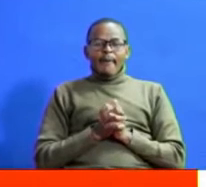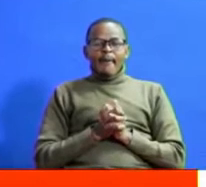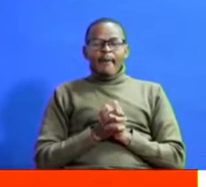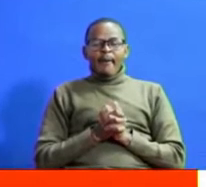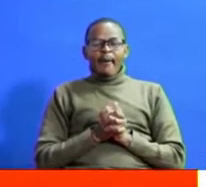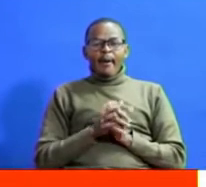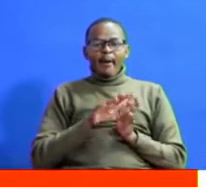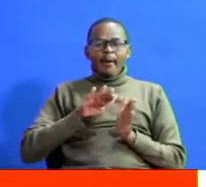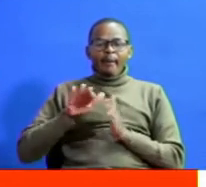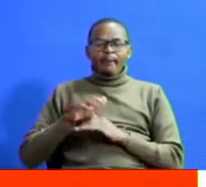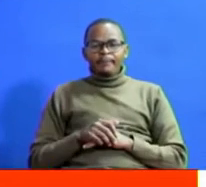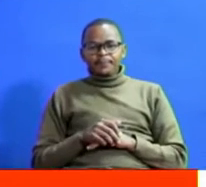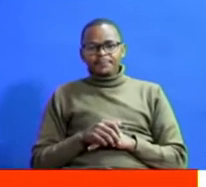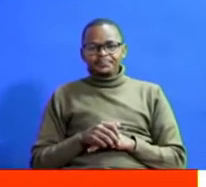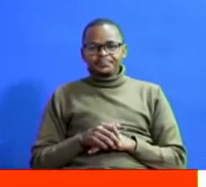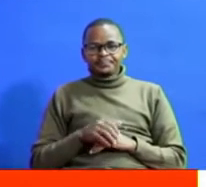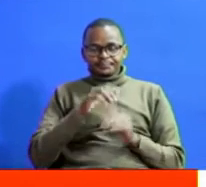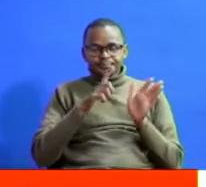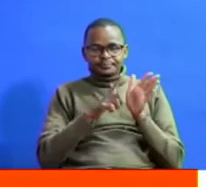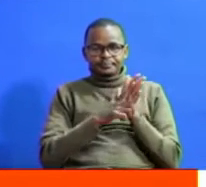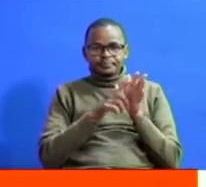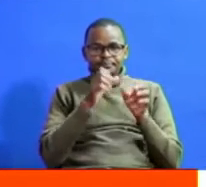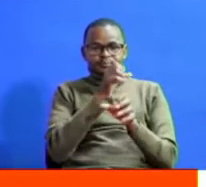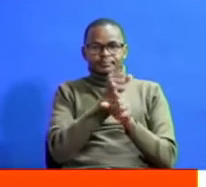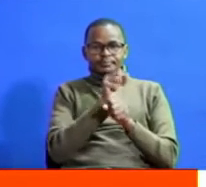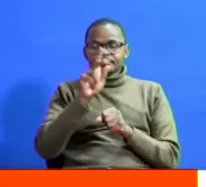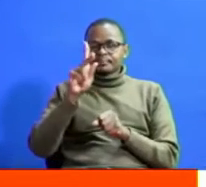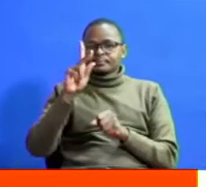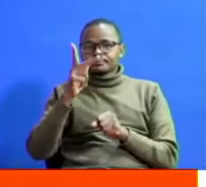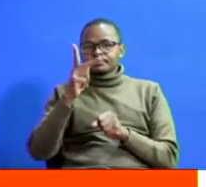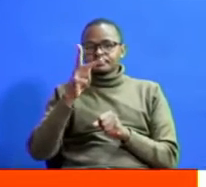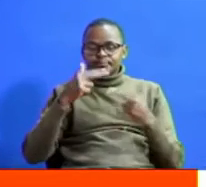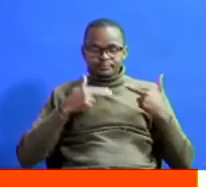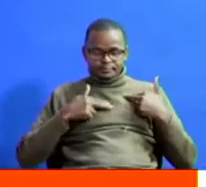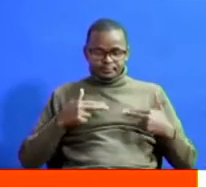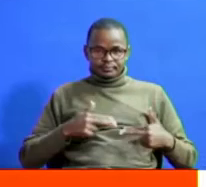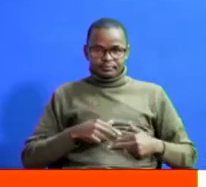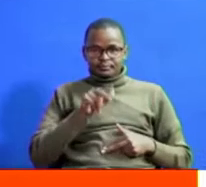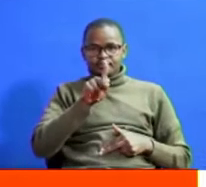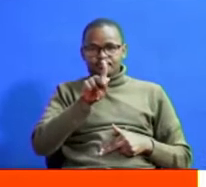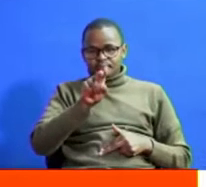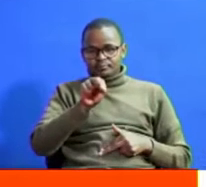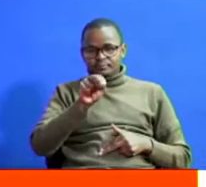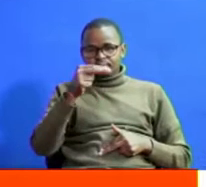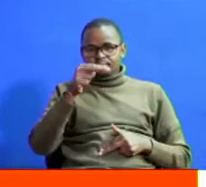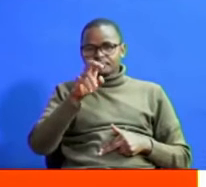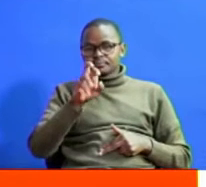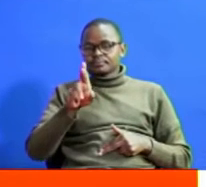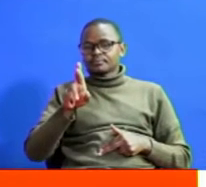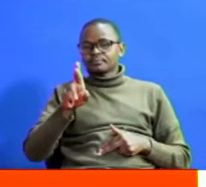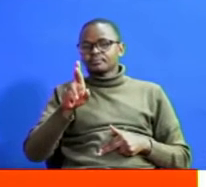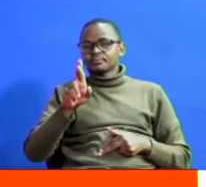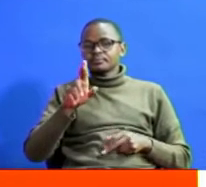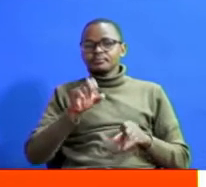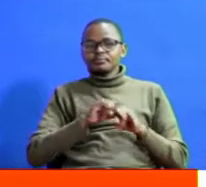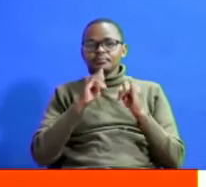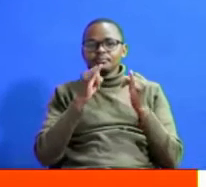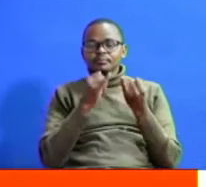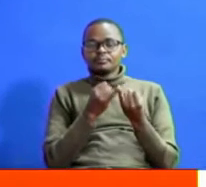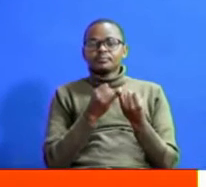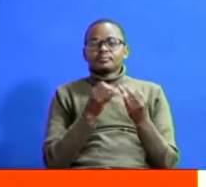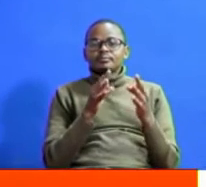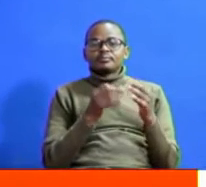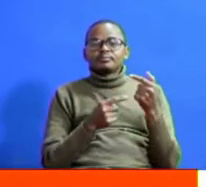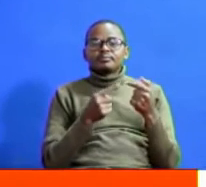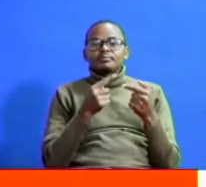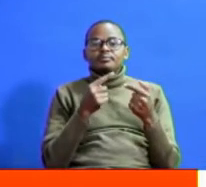And away from that, the Law Society of Kenya, in collaboration with the Kenya Human Rights Commission, International Justice Mission and Mothers of